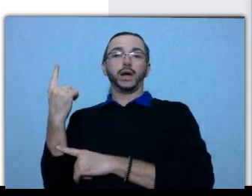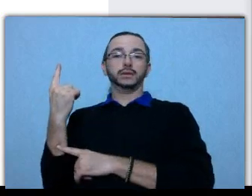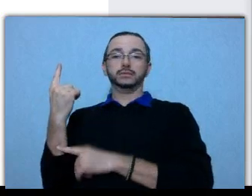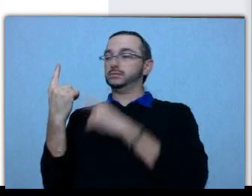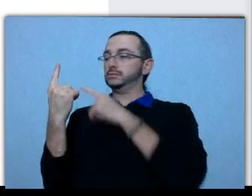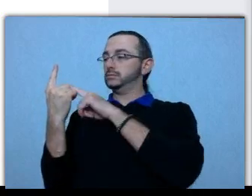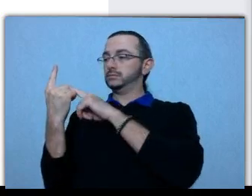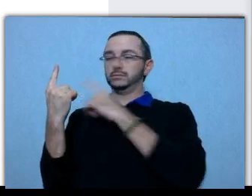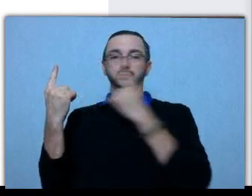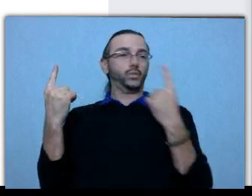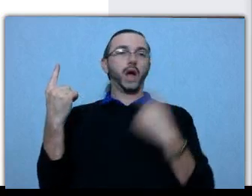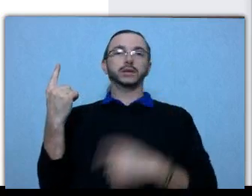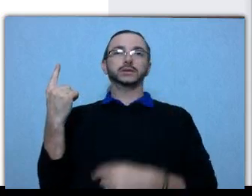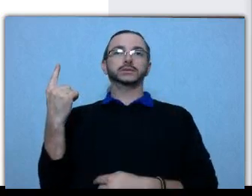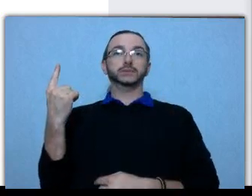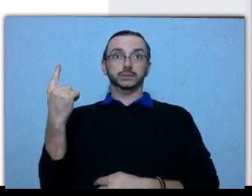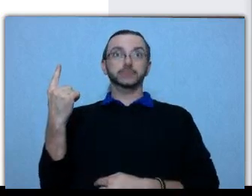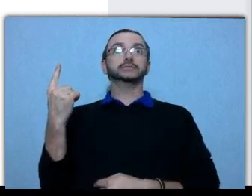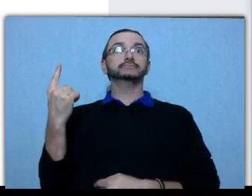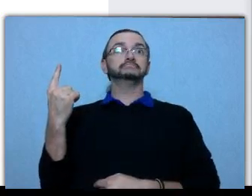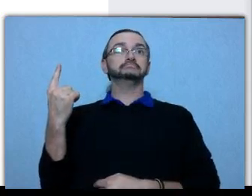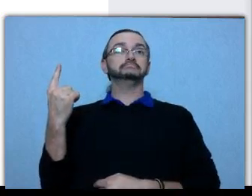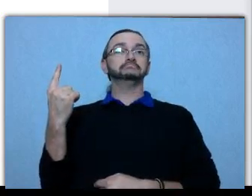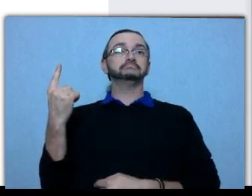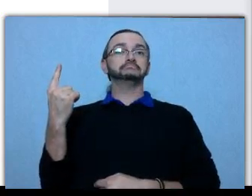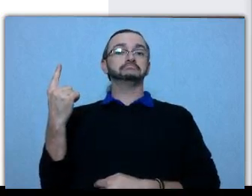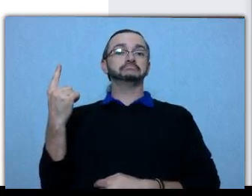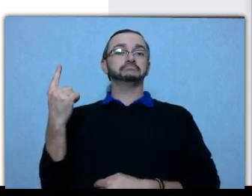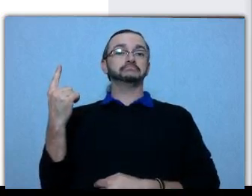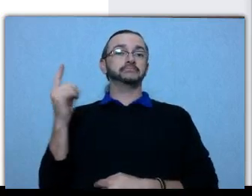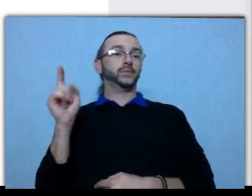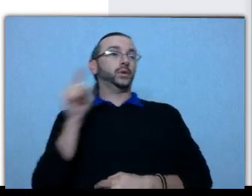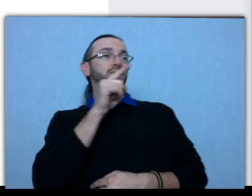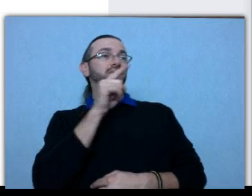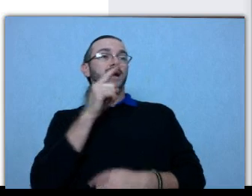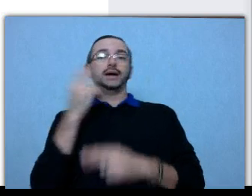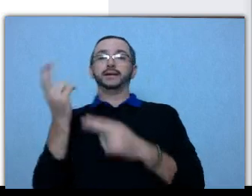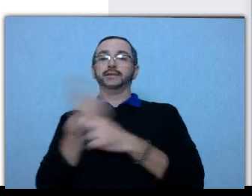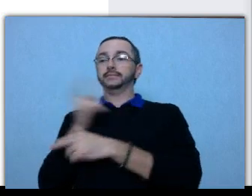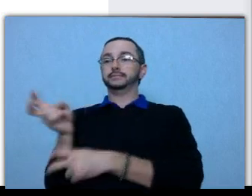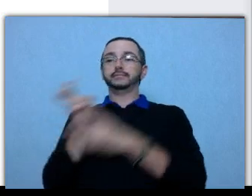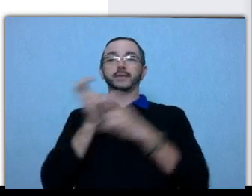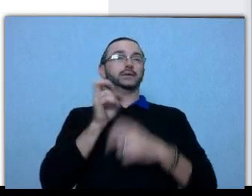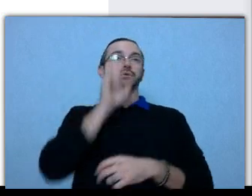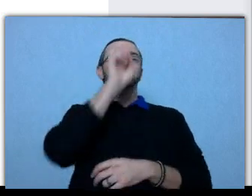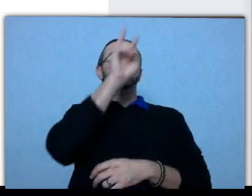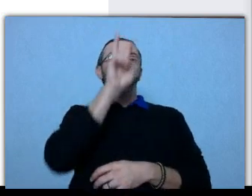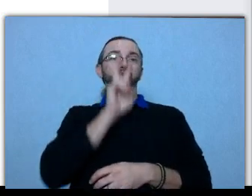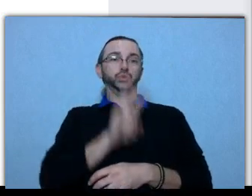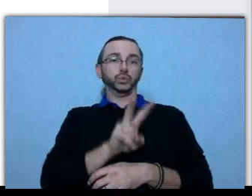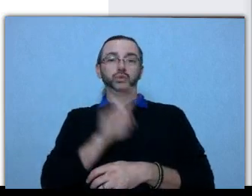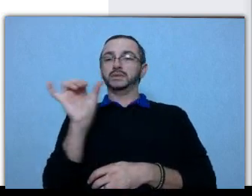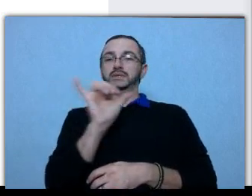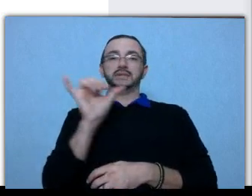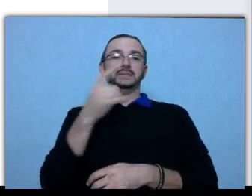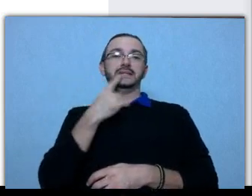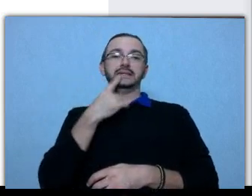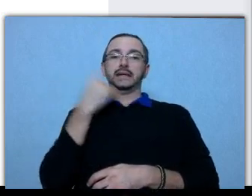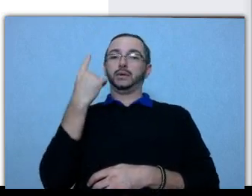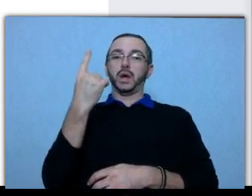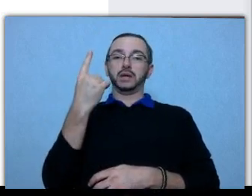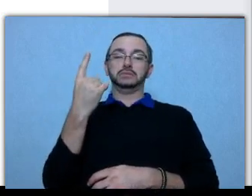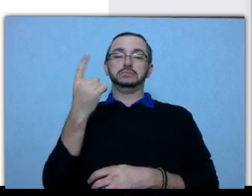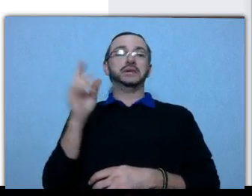That's a giant 1, you guys. If I put 2 and 2 here, that's the same as saying 1. Now, if I had 3 over